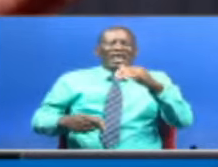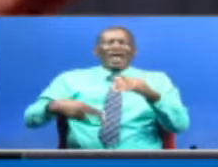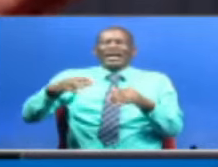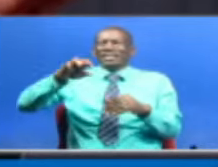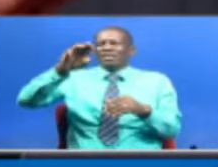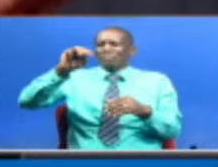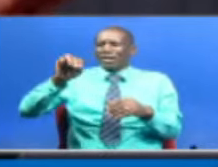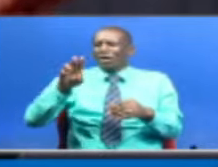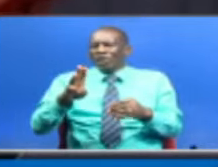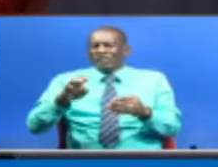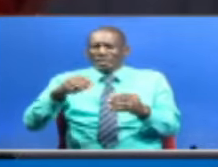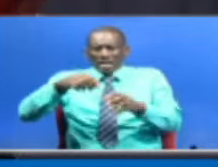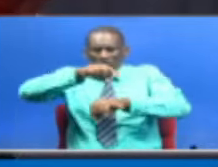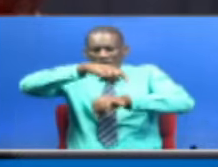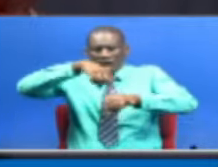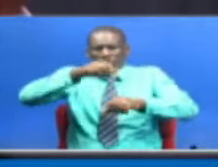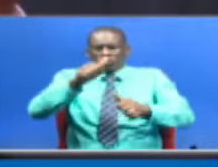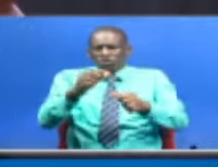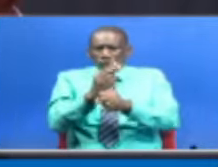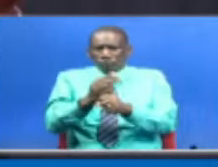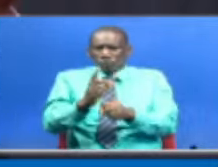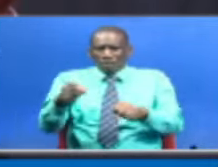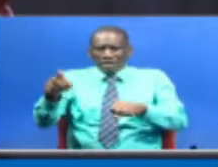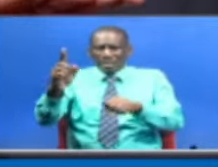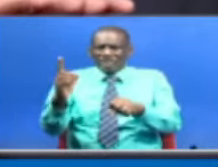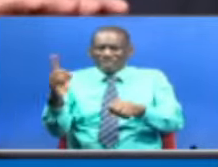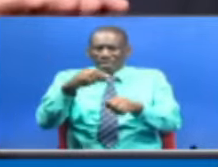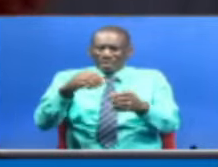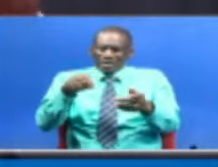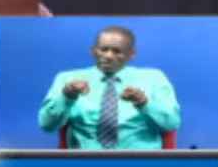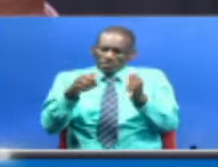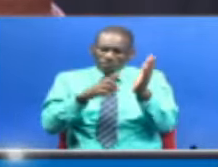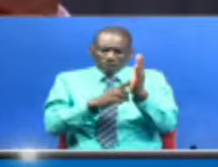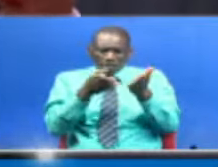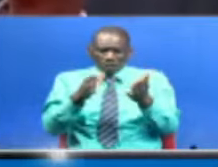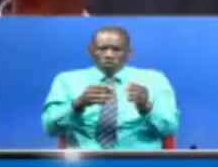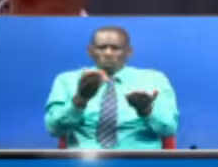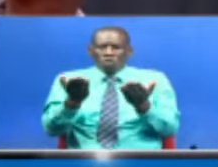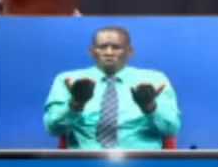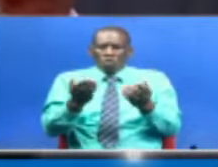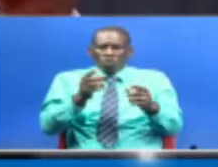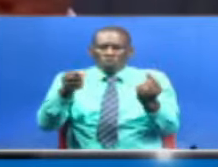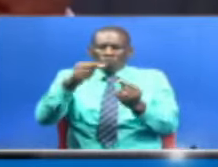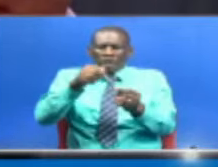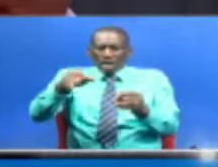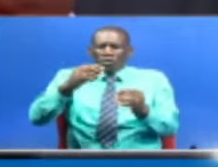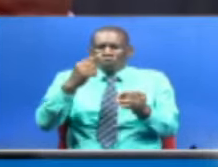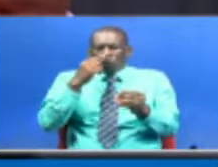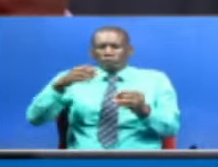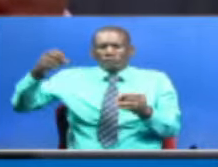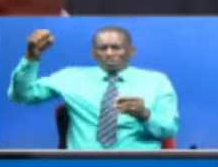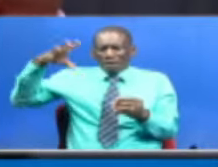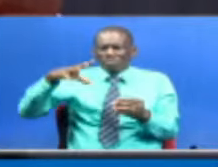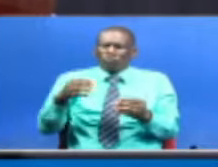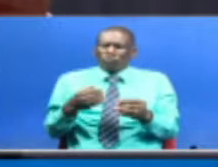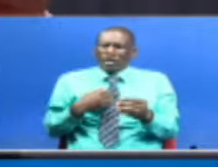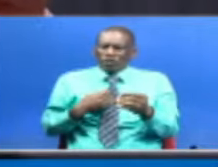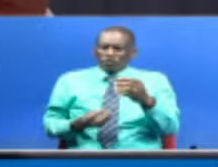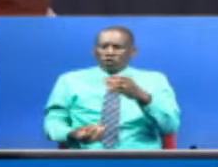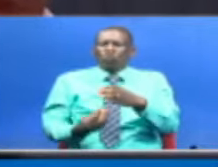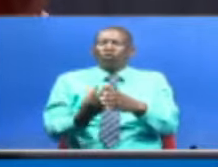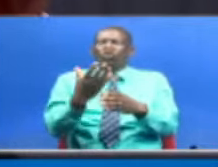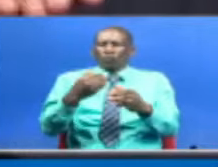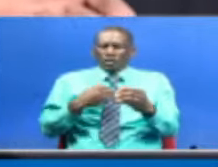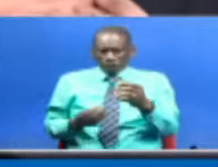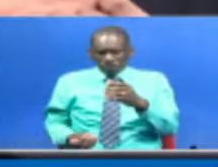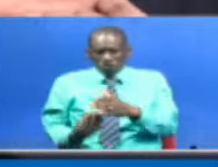megawatts that we use in a day at an hour like this when all our homes are lit continues rising. So there's still growth in